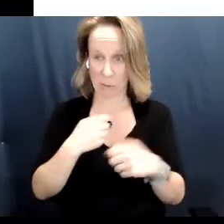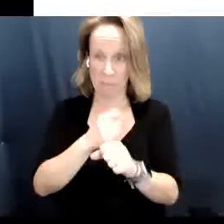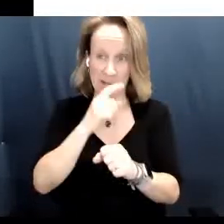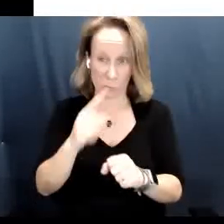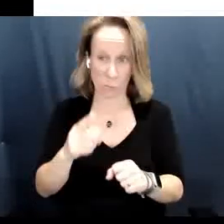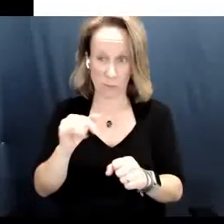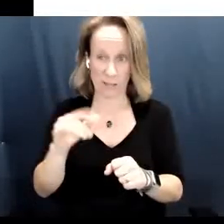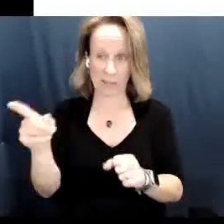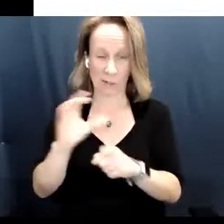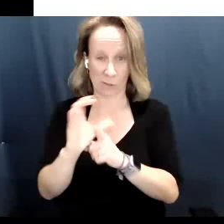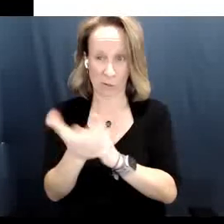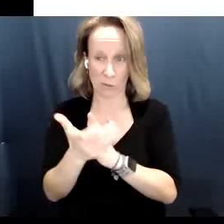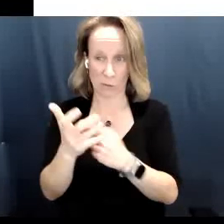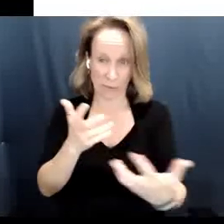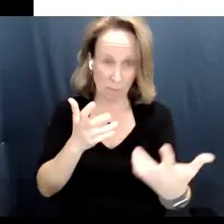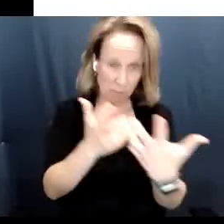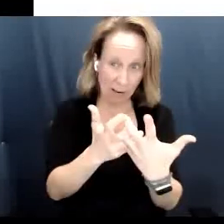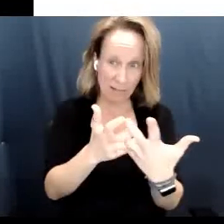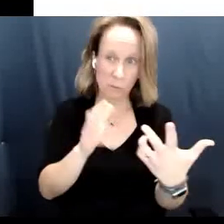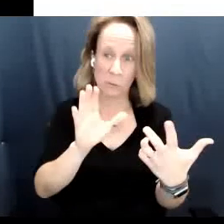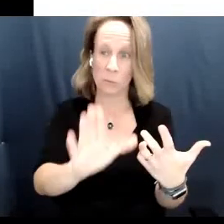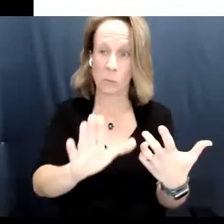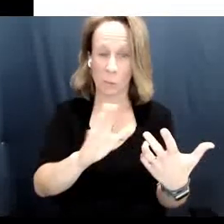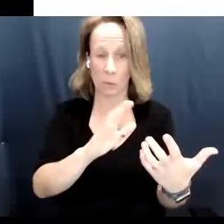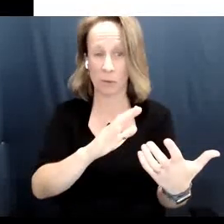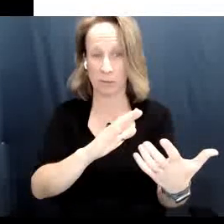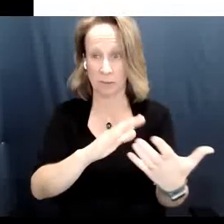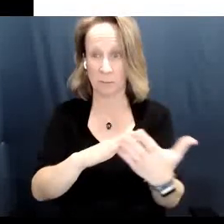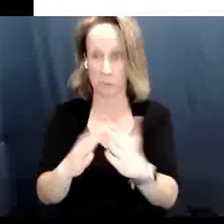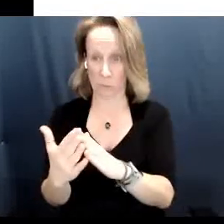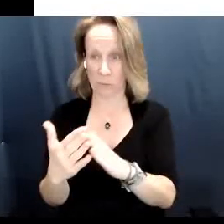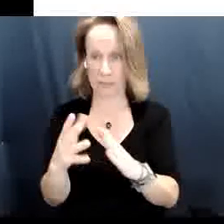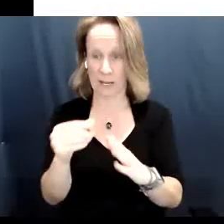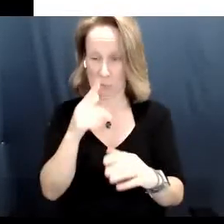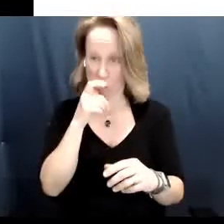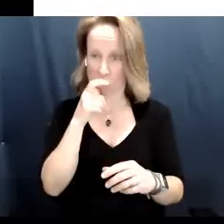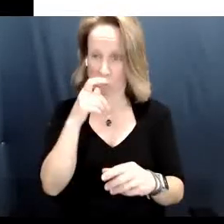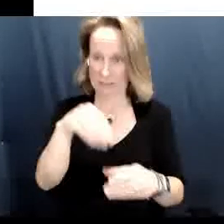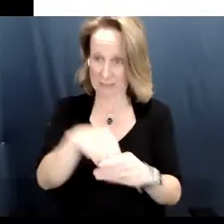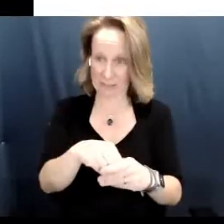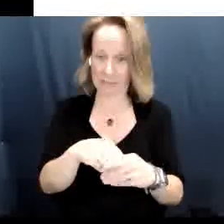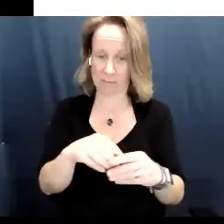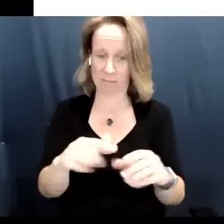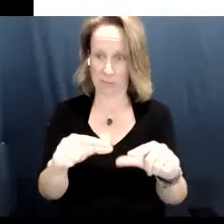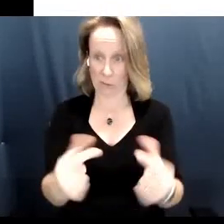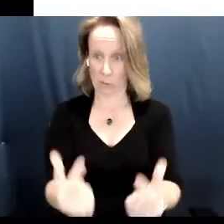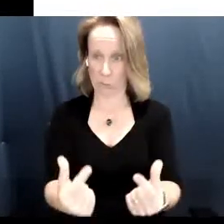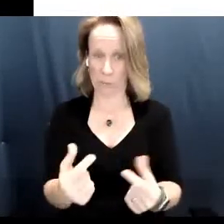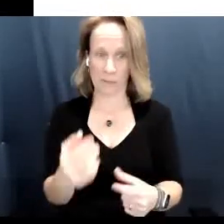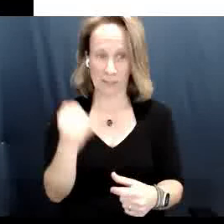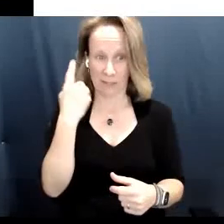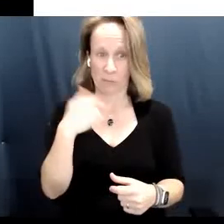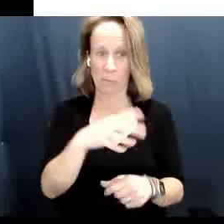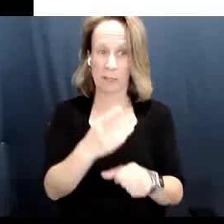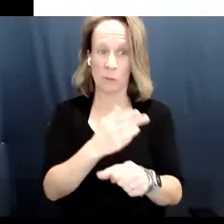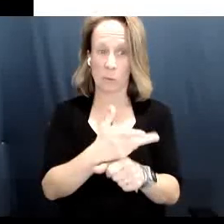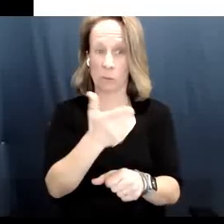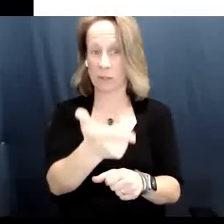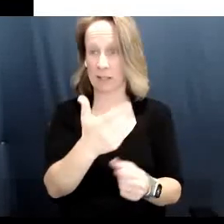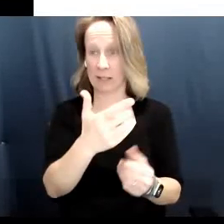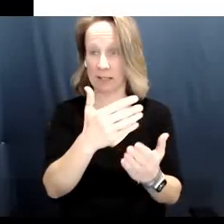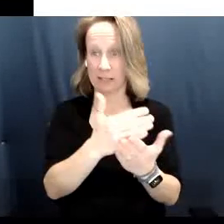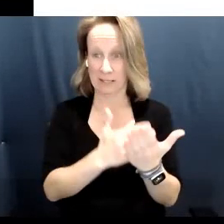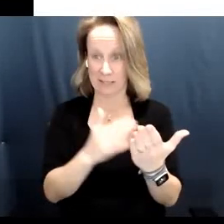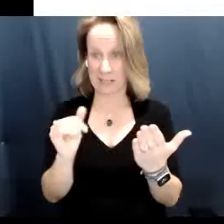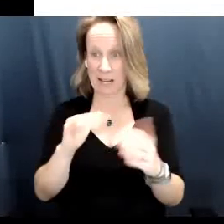relevant to your community and also the population of the group. So for example, if we use this list that's on this slide,